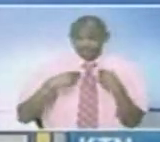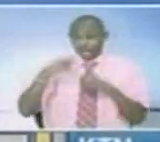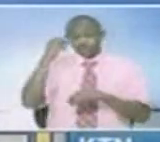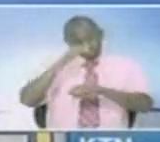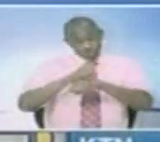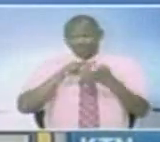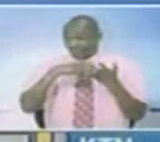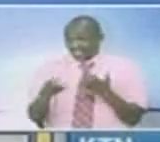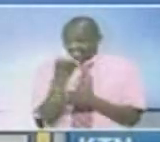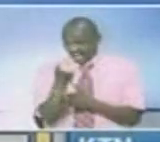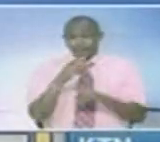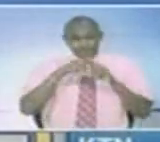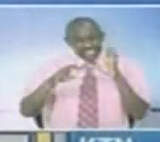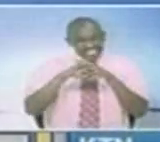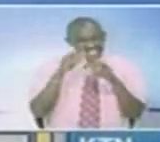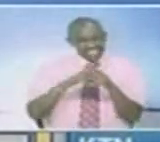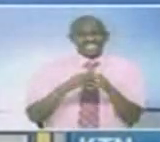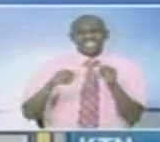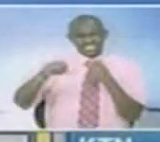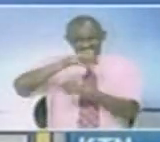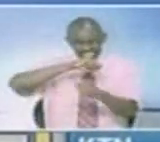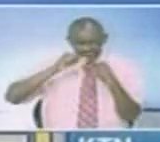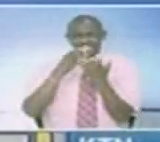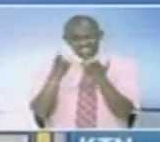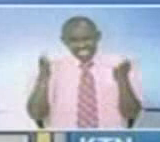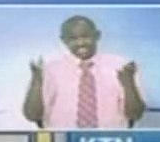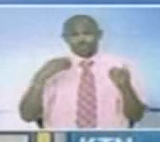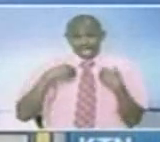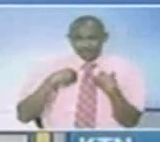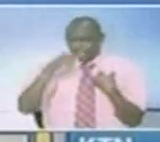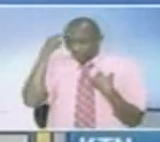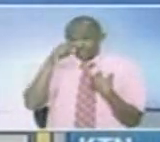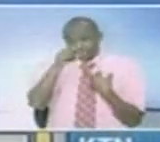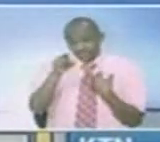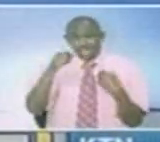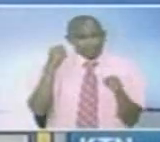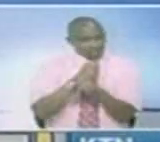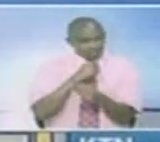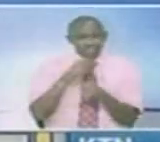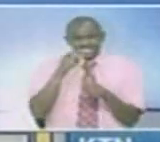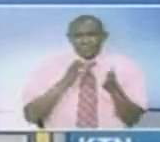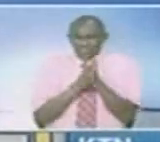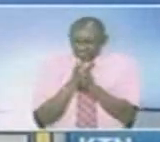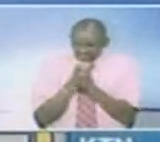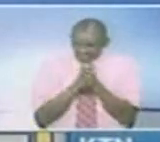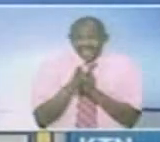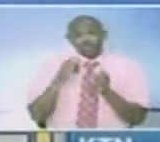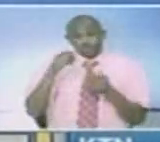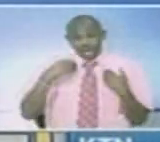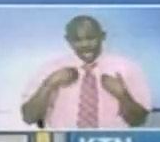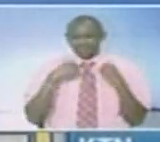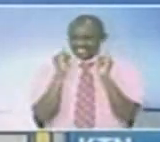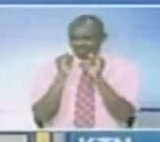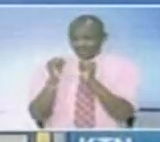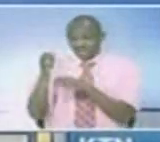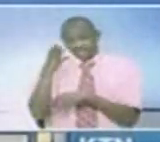school exams, turned to creating scientific devices because he just couldn't resist the urge to conjure up new